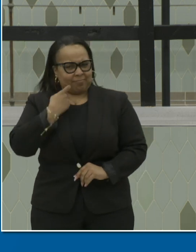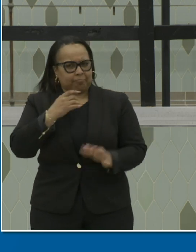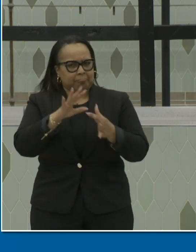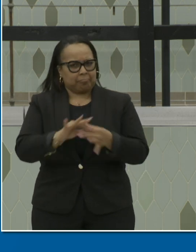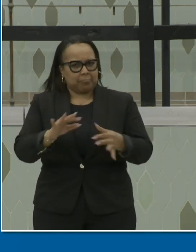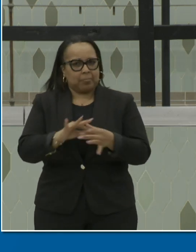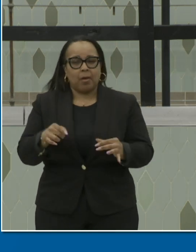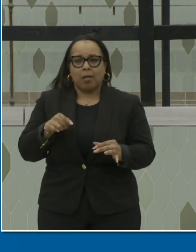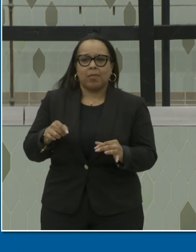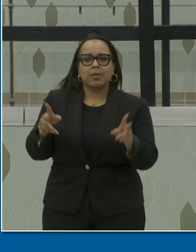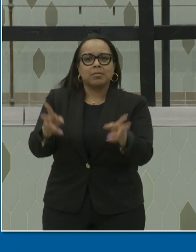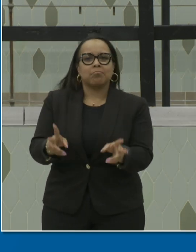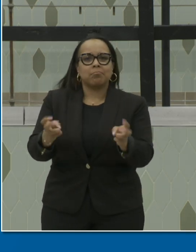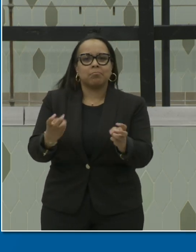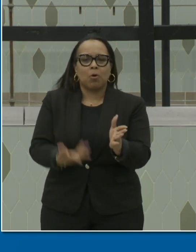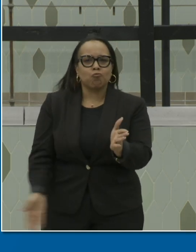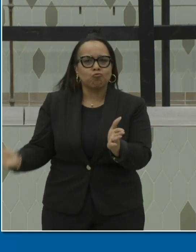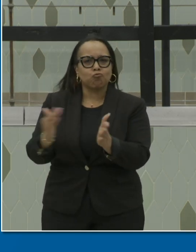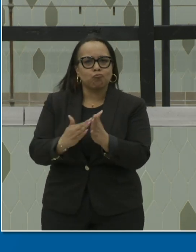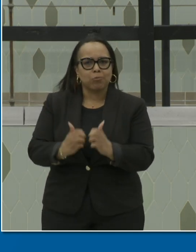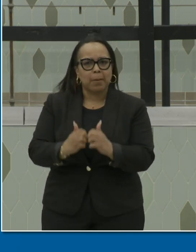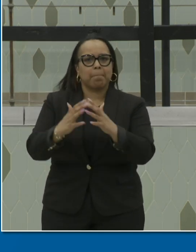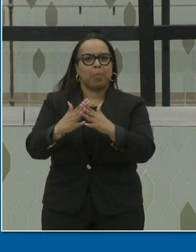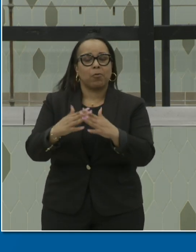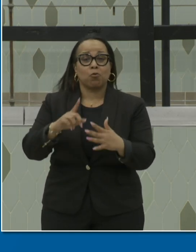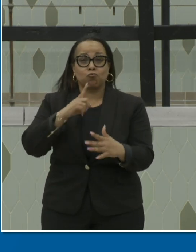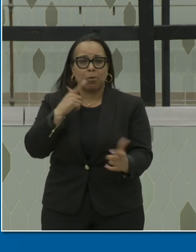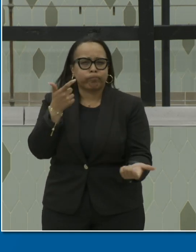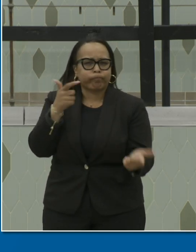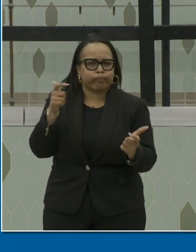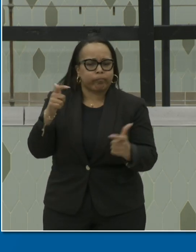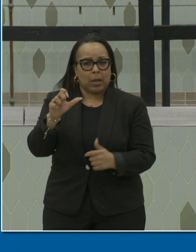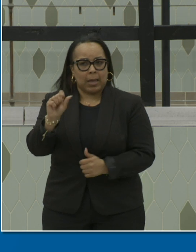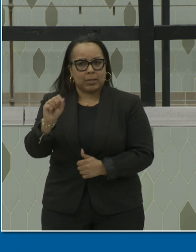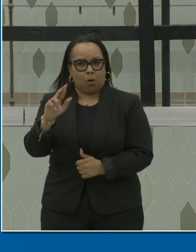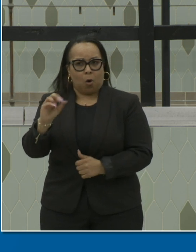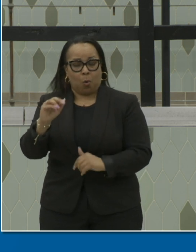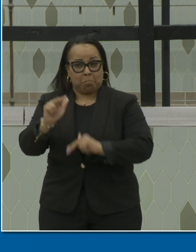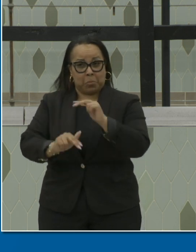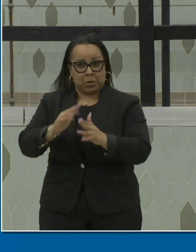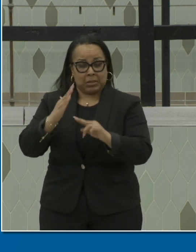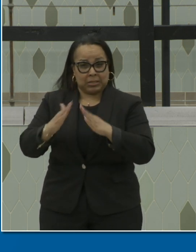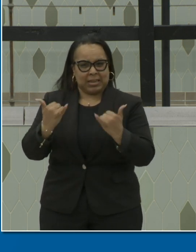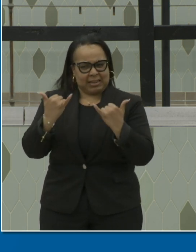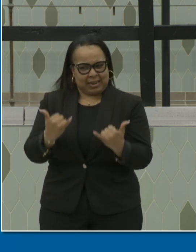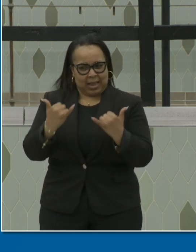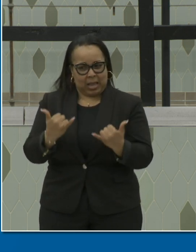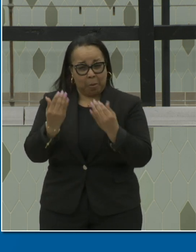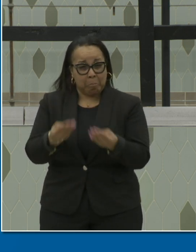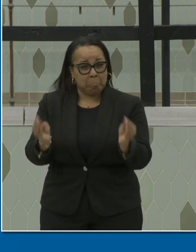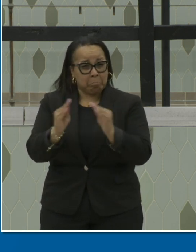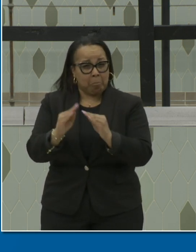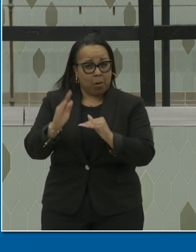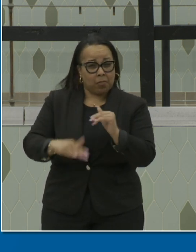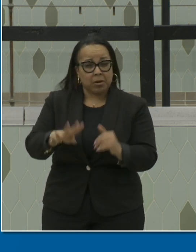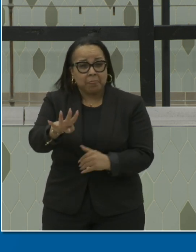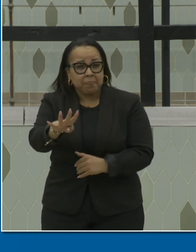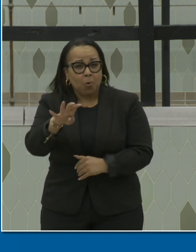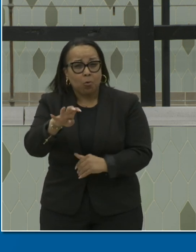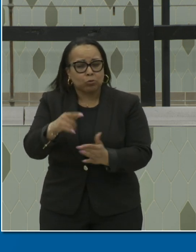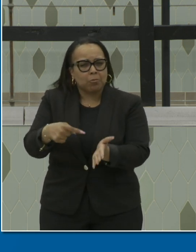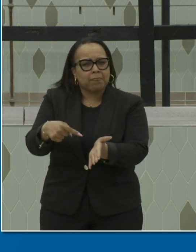the rebirth. What was once the largest SRO building in the city is now home to more than 400